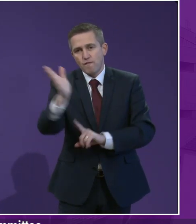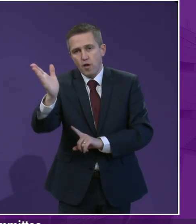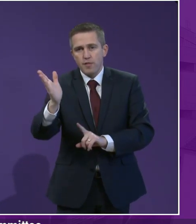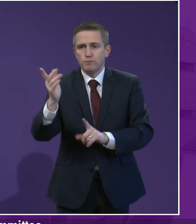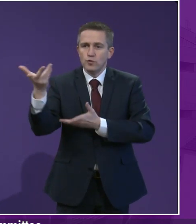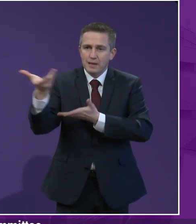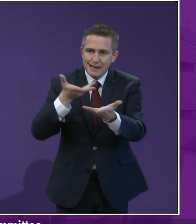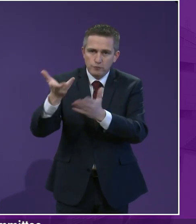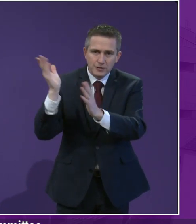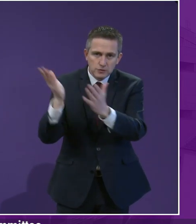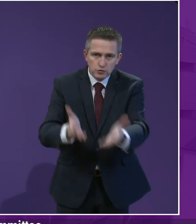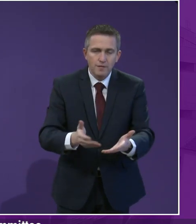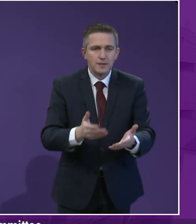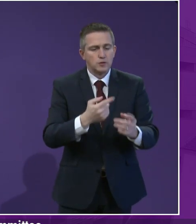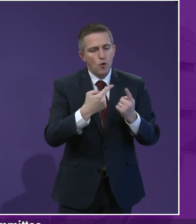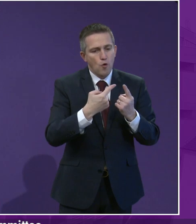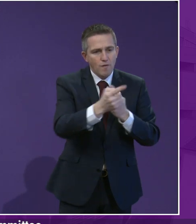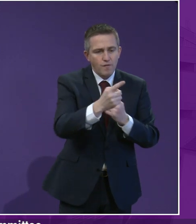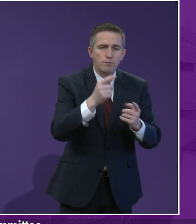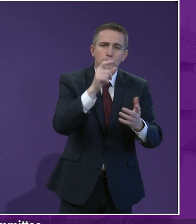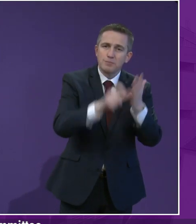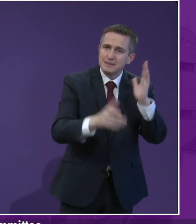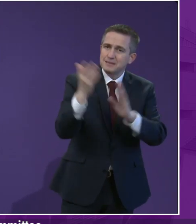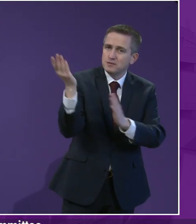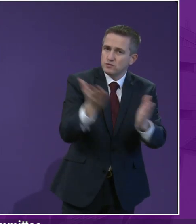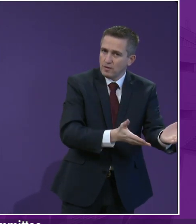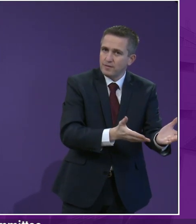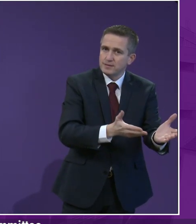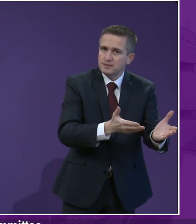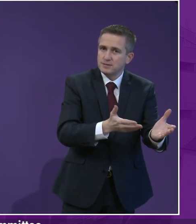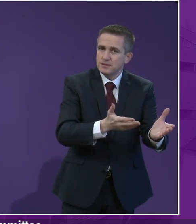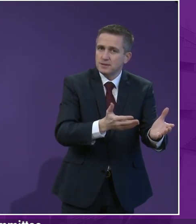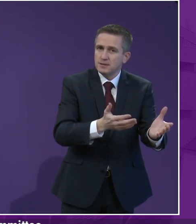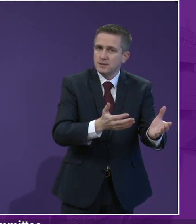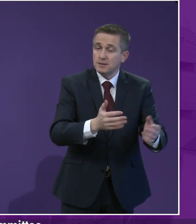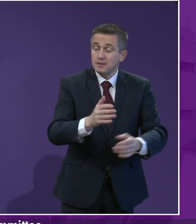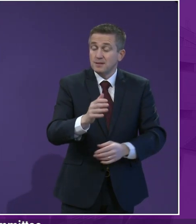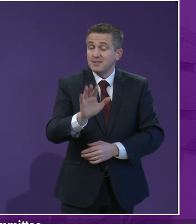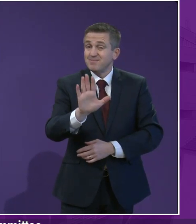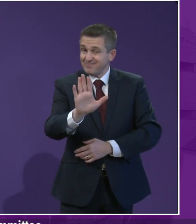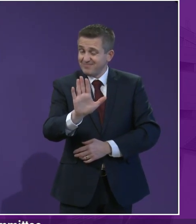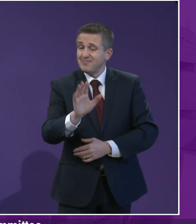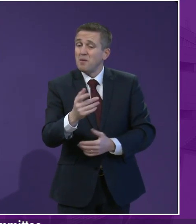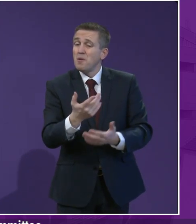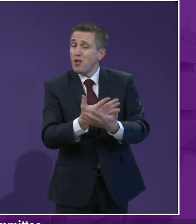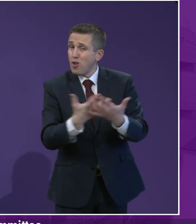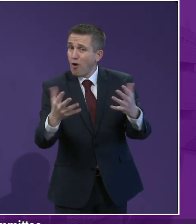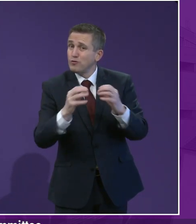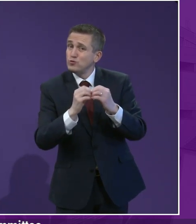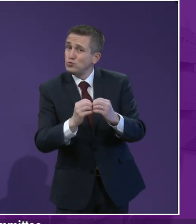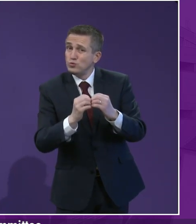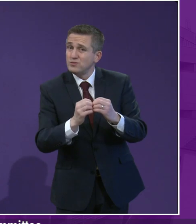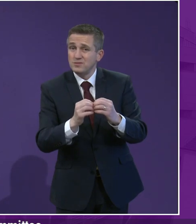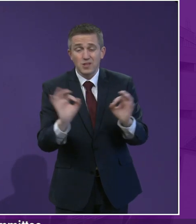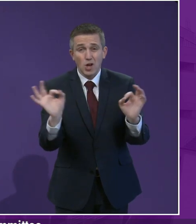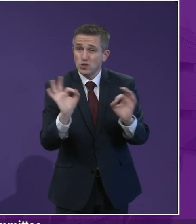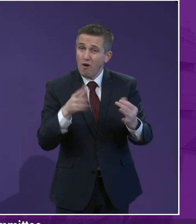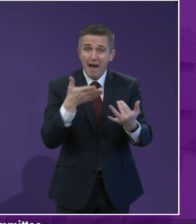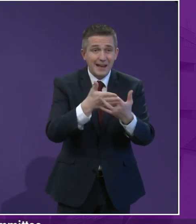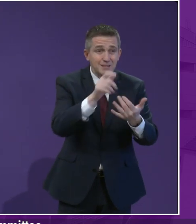the common guideline is for teaching staff is not to get involved with students with these particular issues, refer them on to